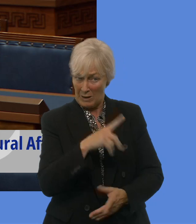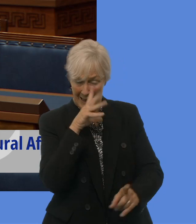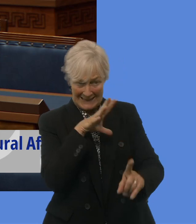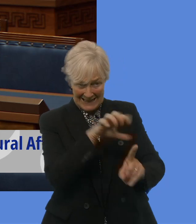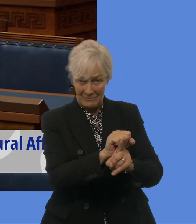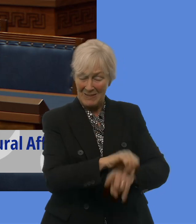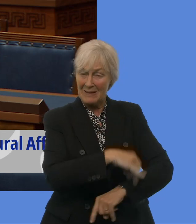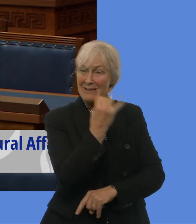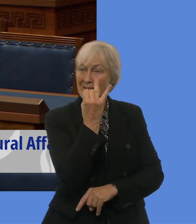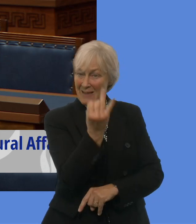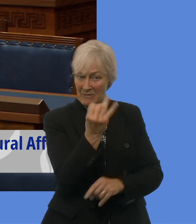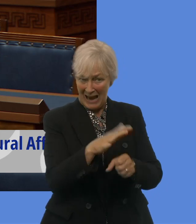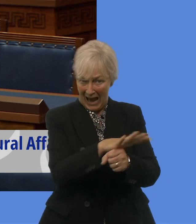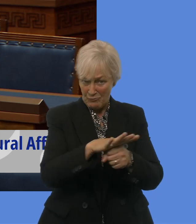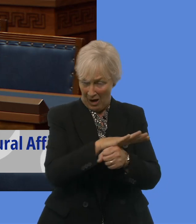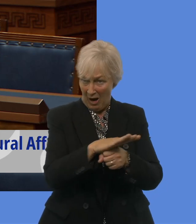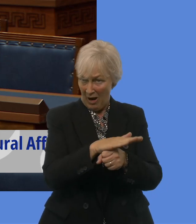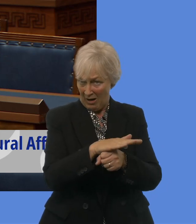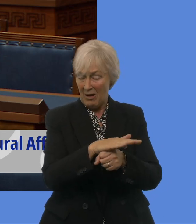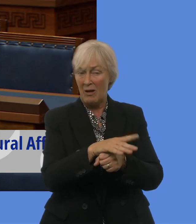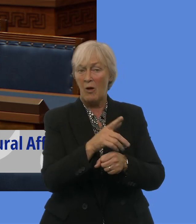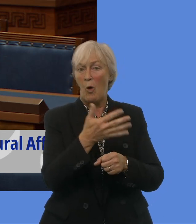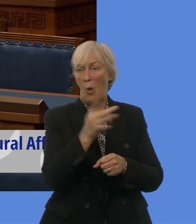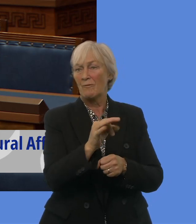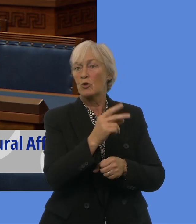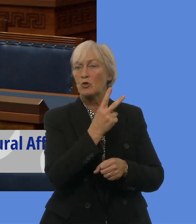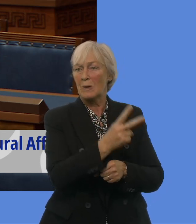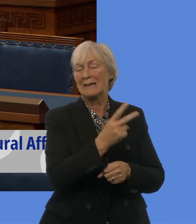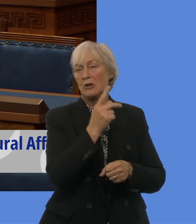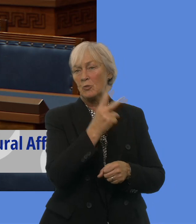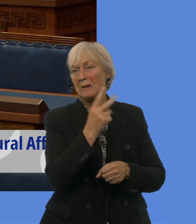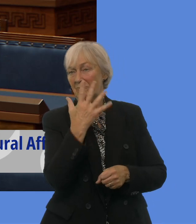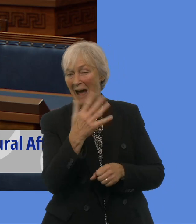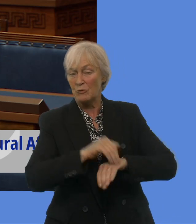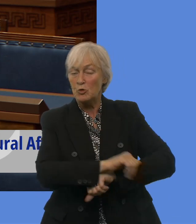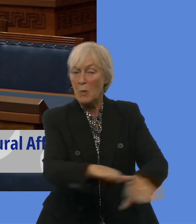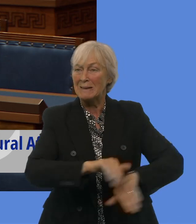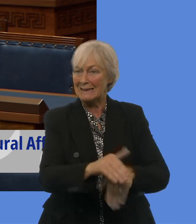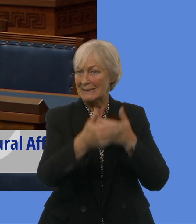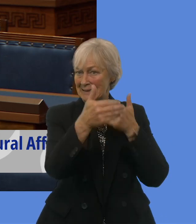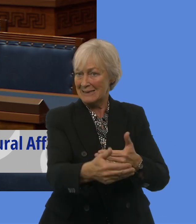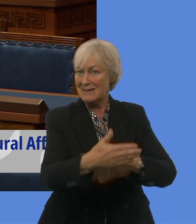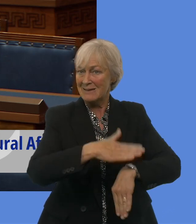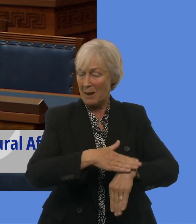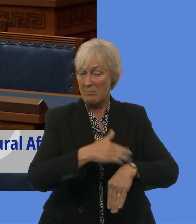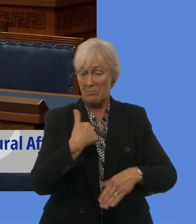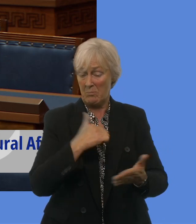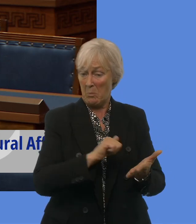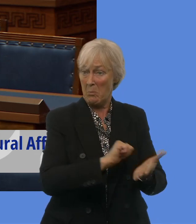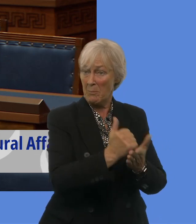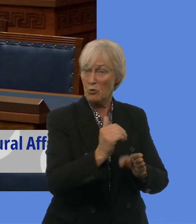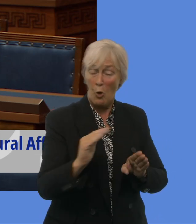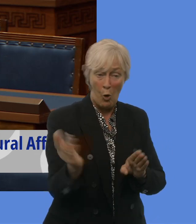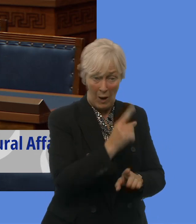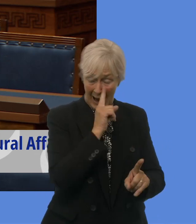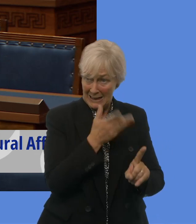these 7 candidate sites before the commencement of the 2025 bathing season. My department publishes the results of all